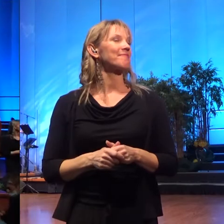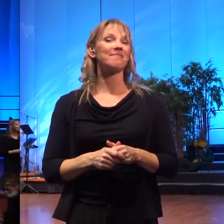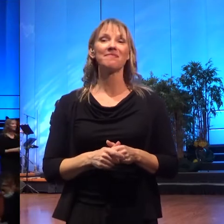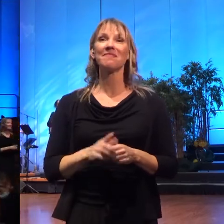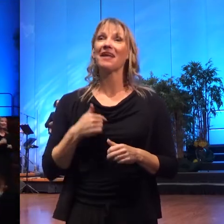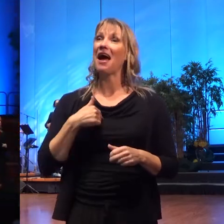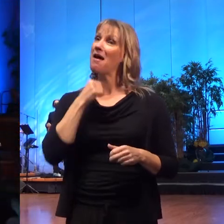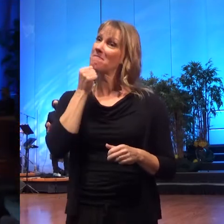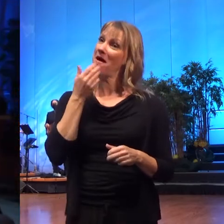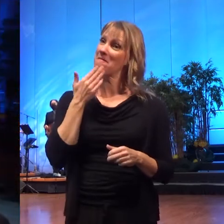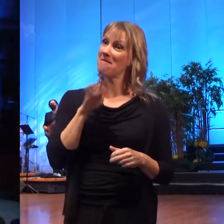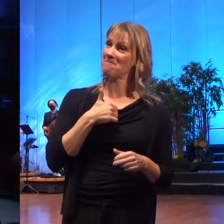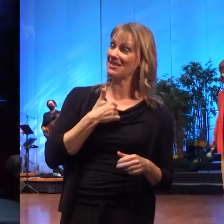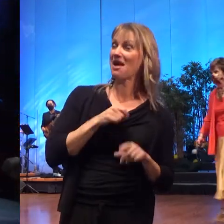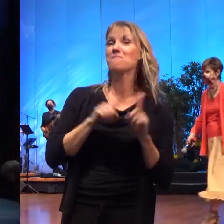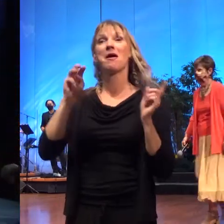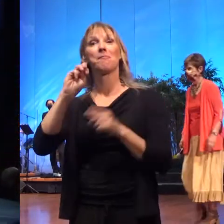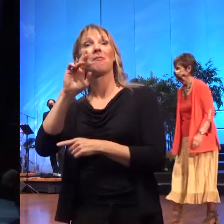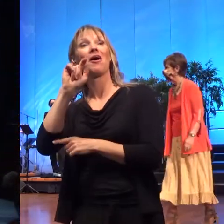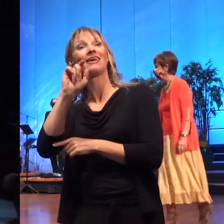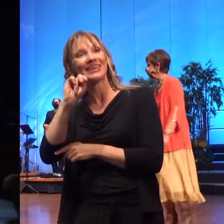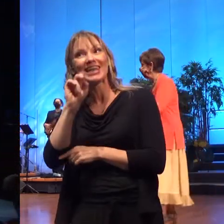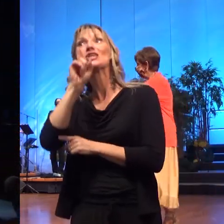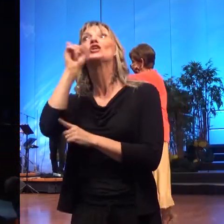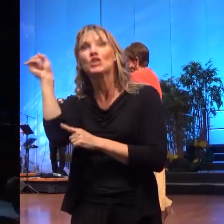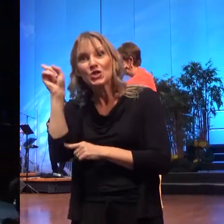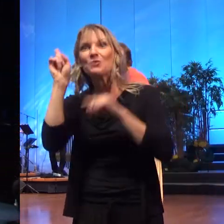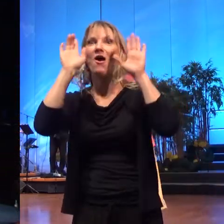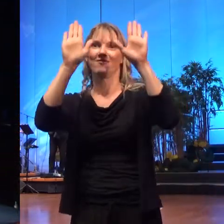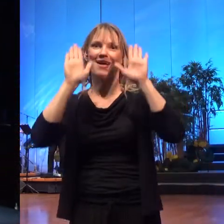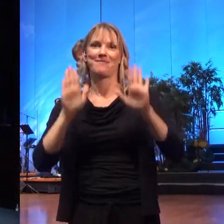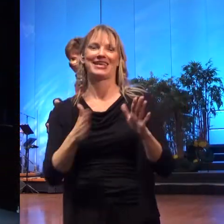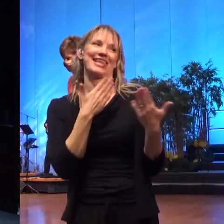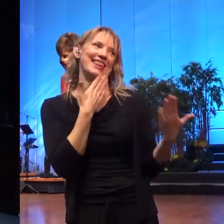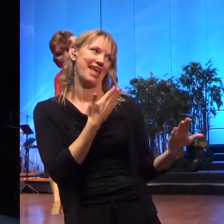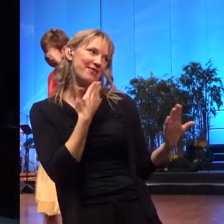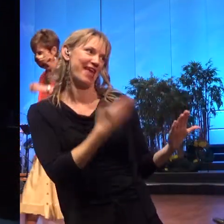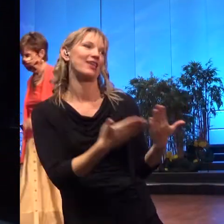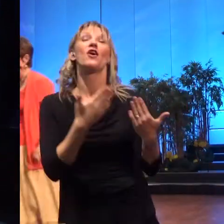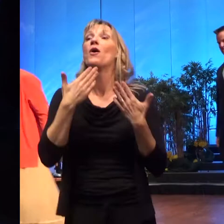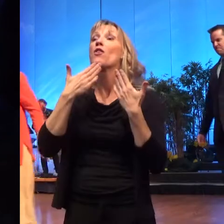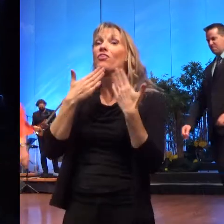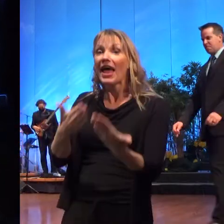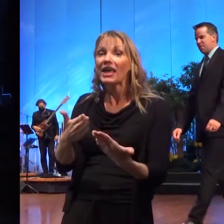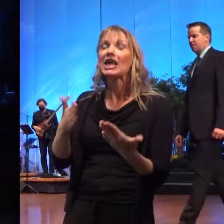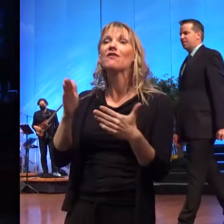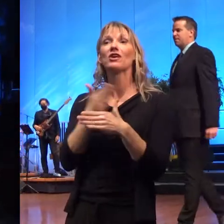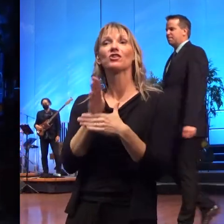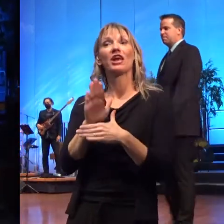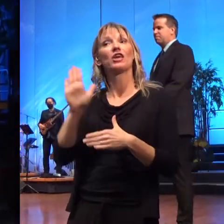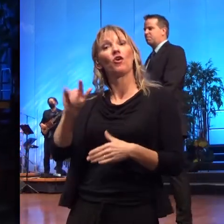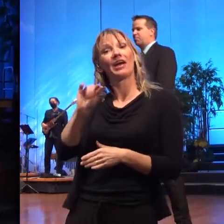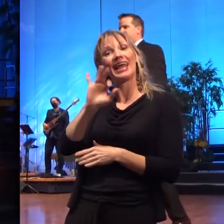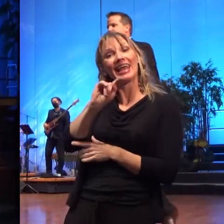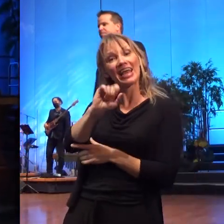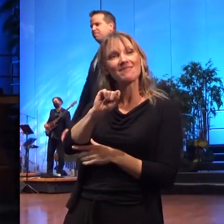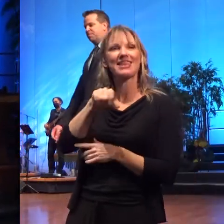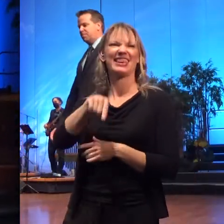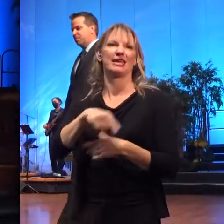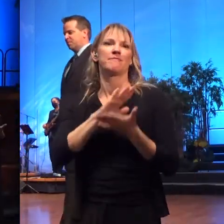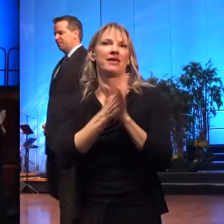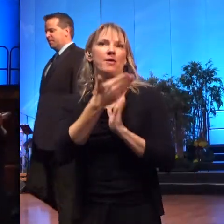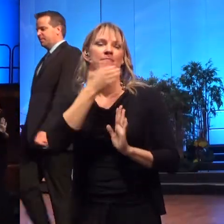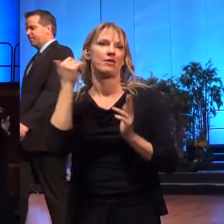I'm not bad myself, but Martin, you are amazing. Thank you. Thank you. Thank you for sharing your gifts, making this a better